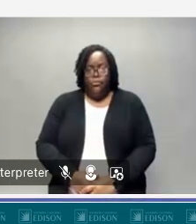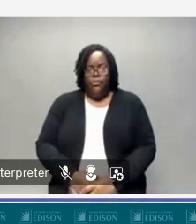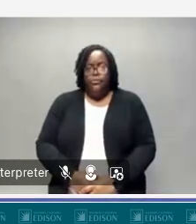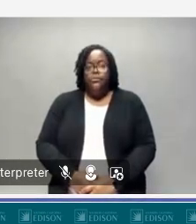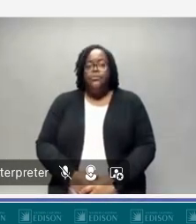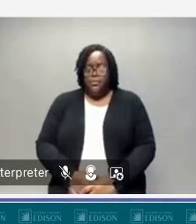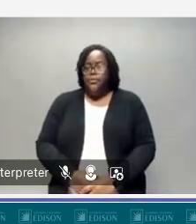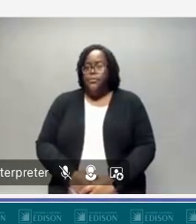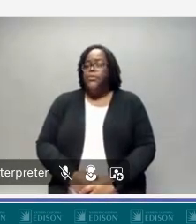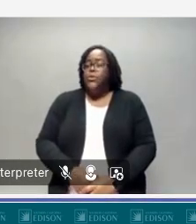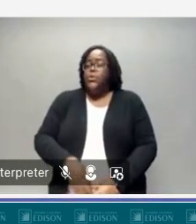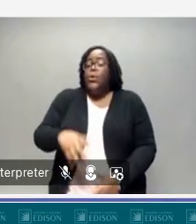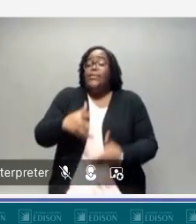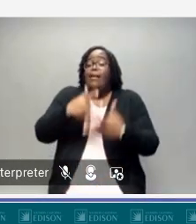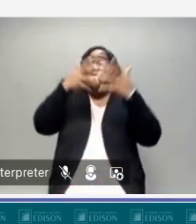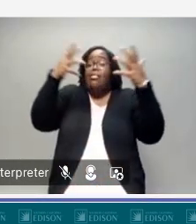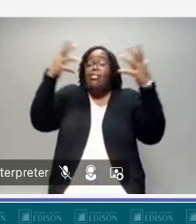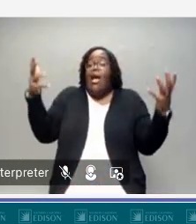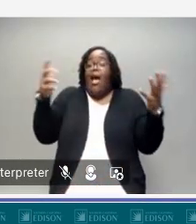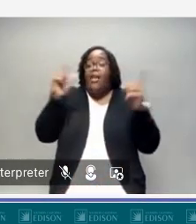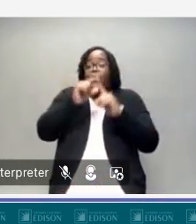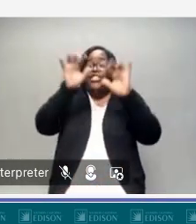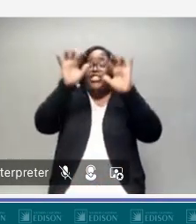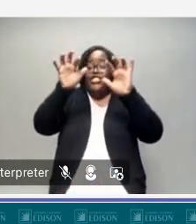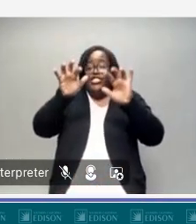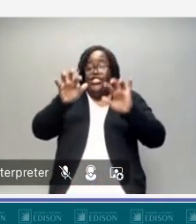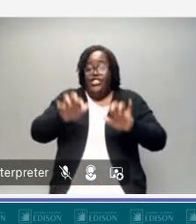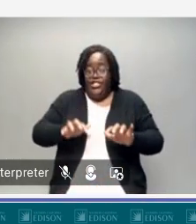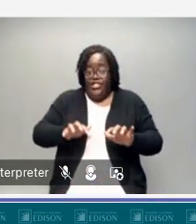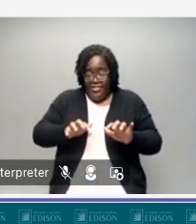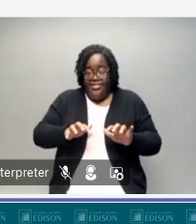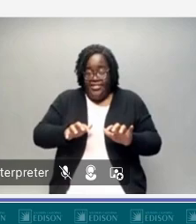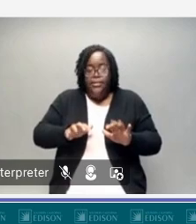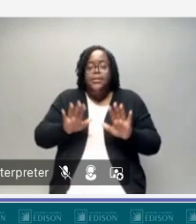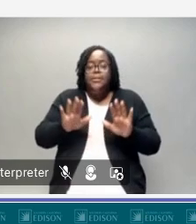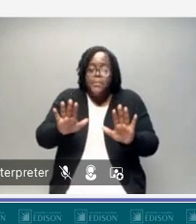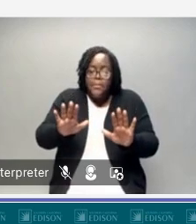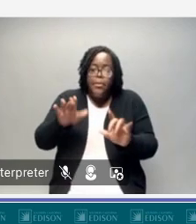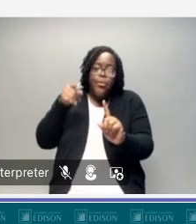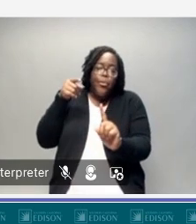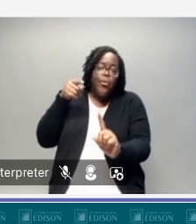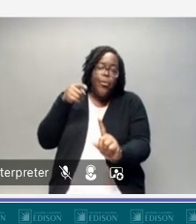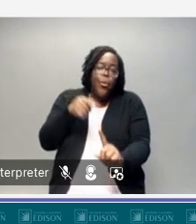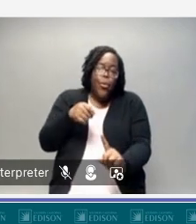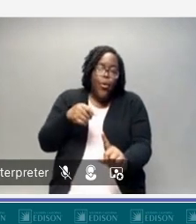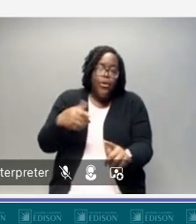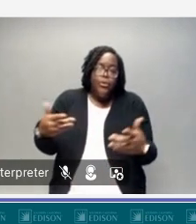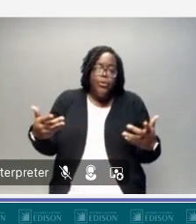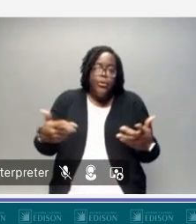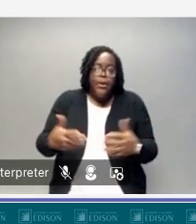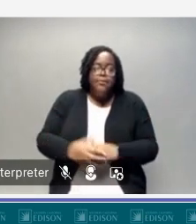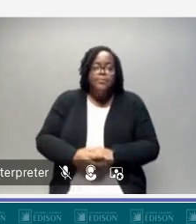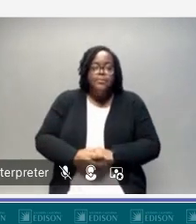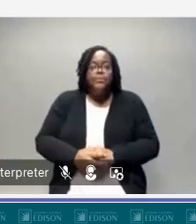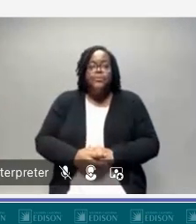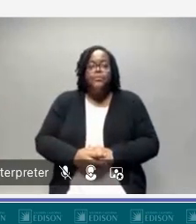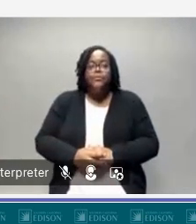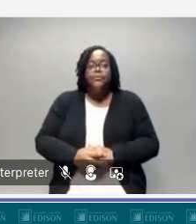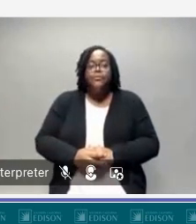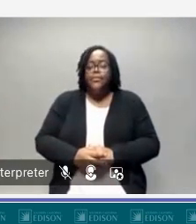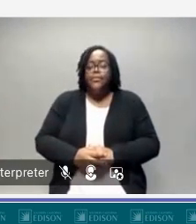So this is a lot of words on this slide, but I guess the point here is we have a